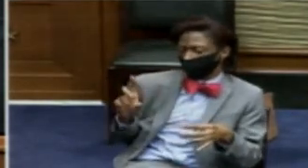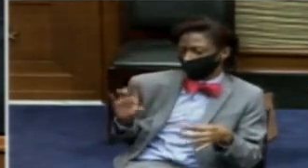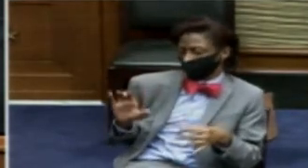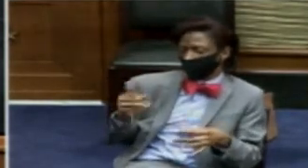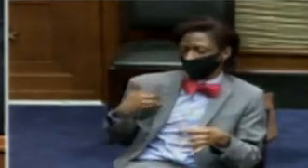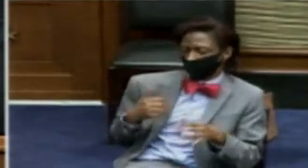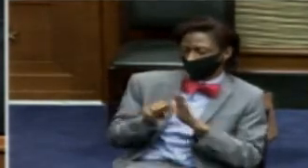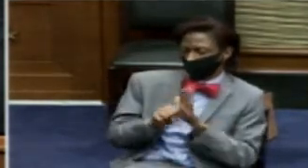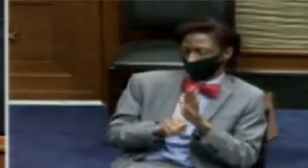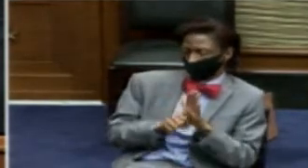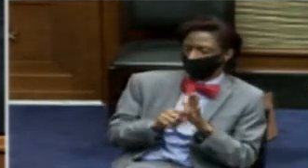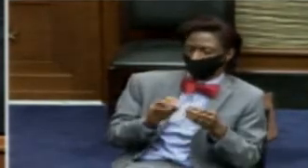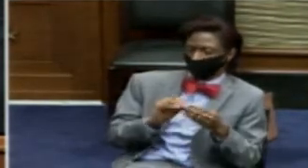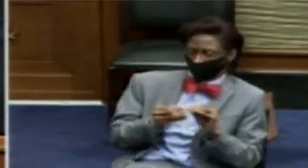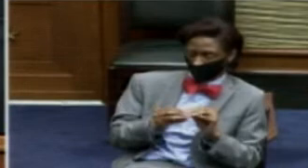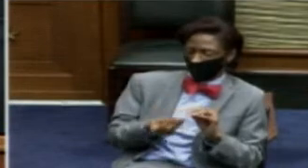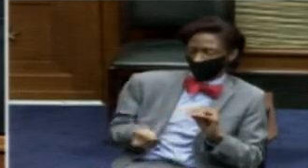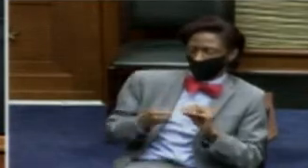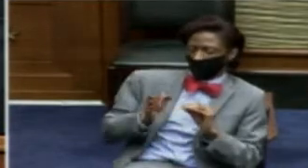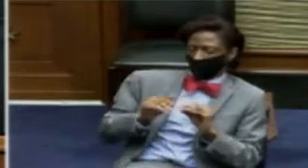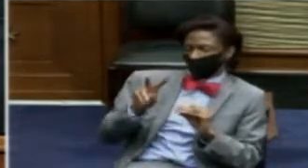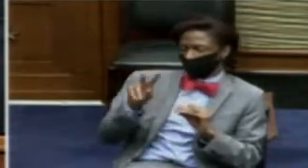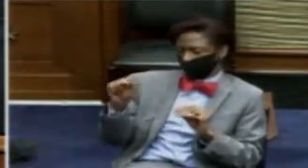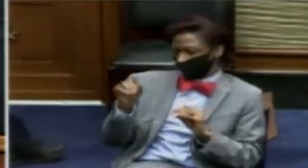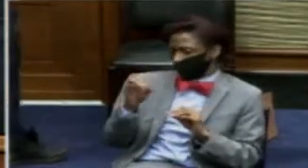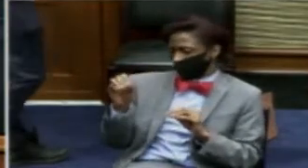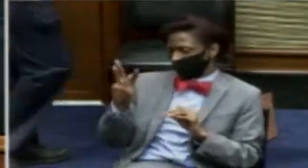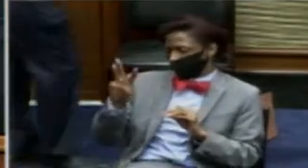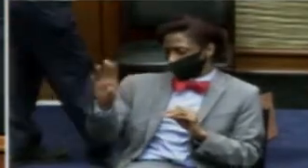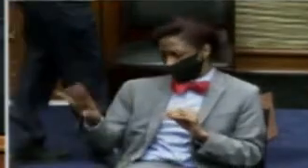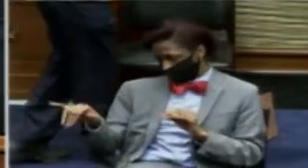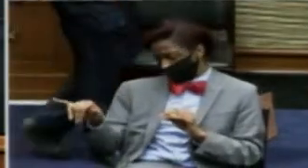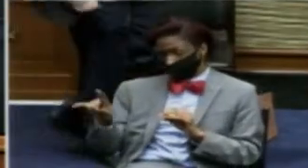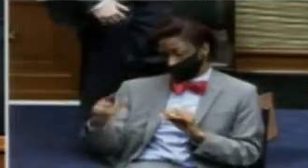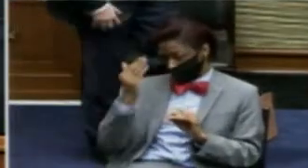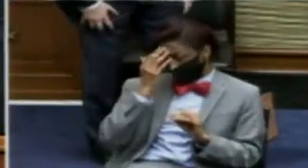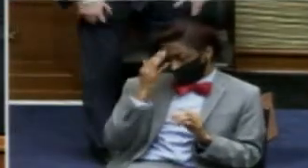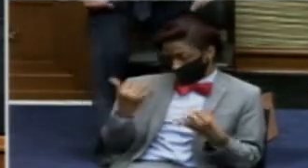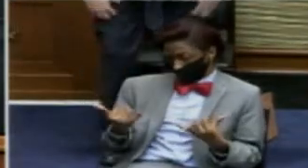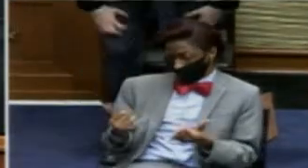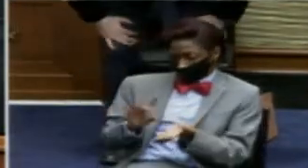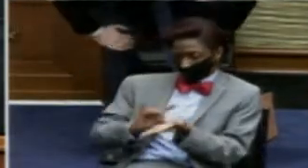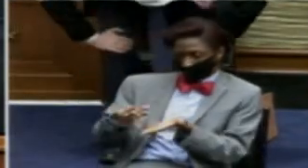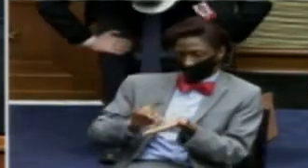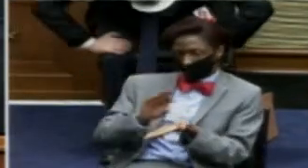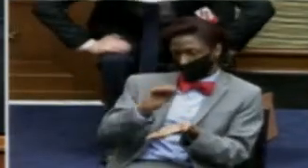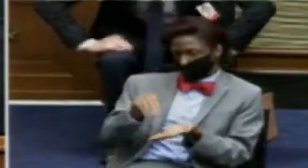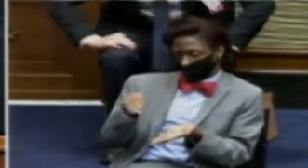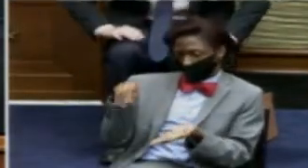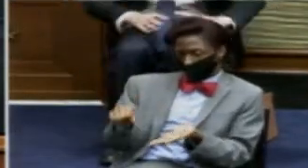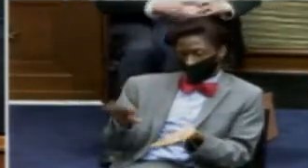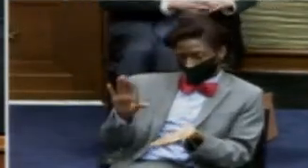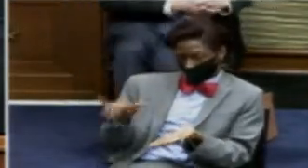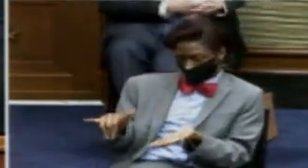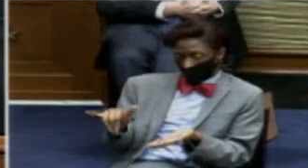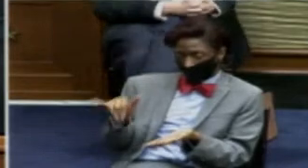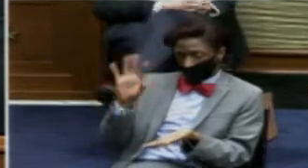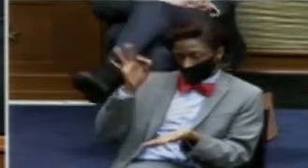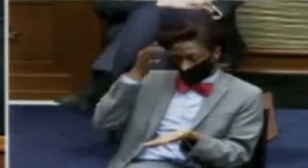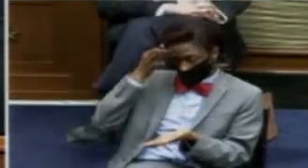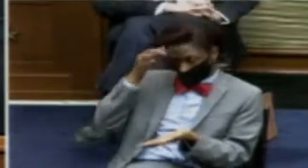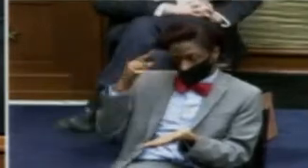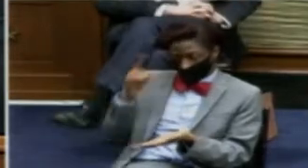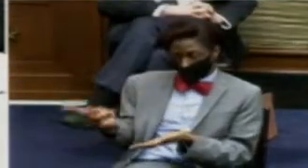population higher than Vermont and Wyoming. Do you know the current Medicaid rate paid for by the federal government for those states, by any